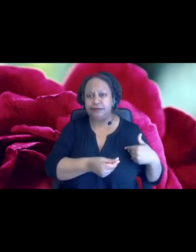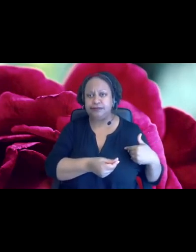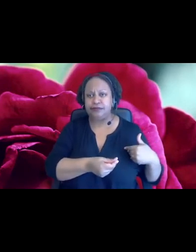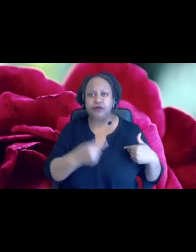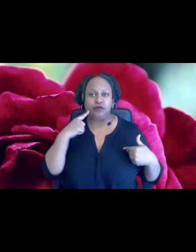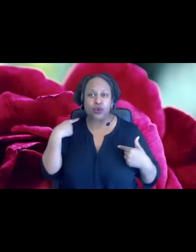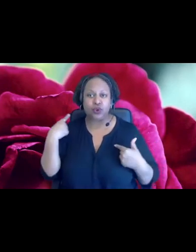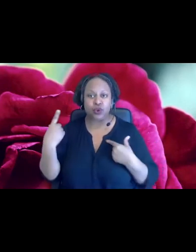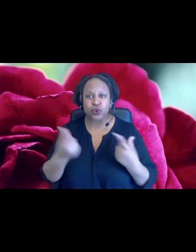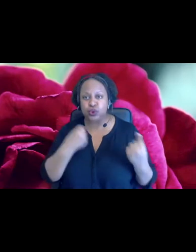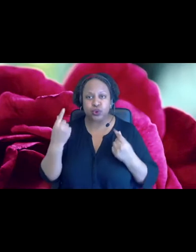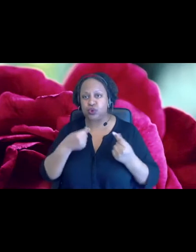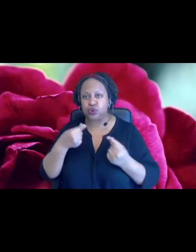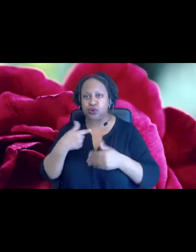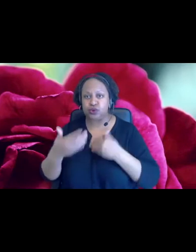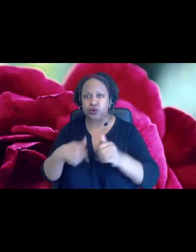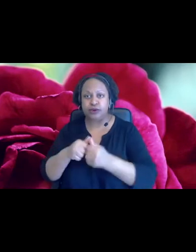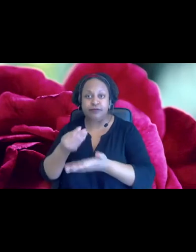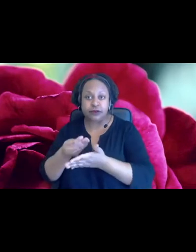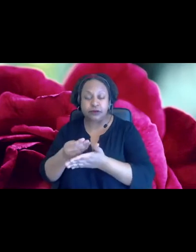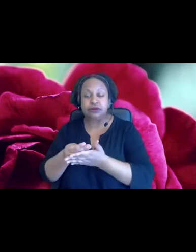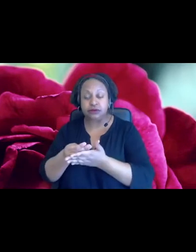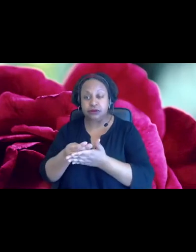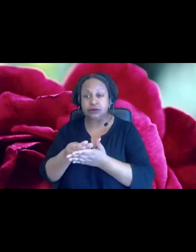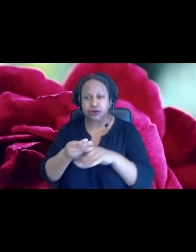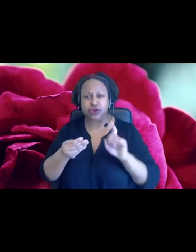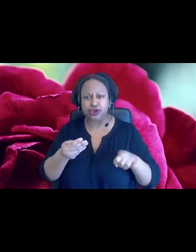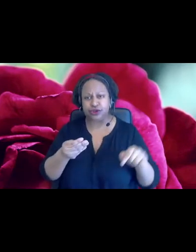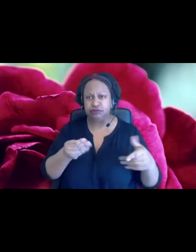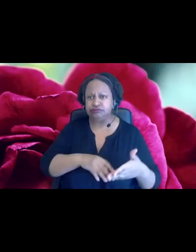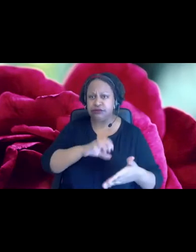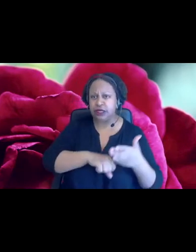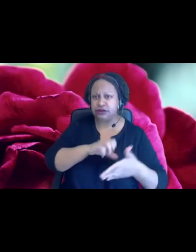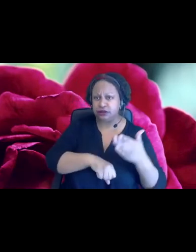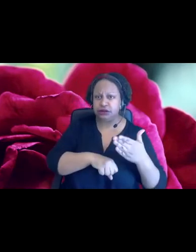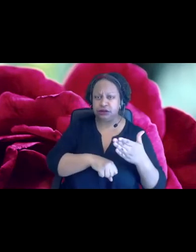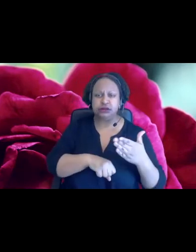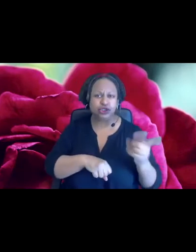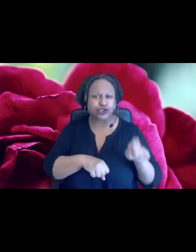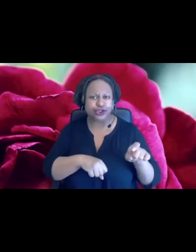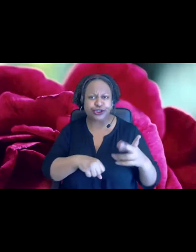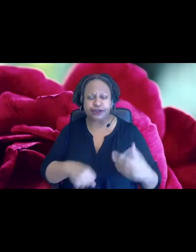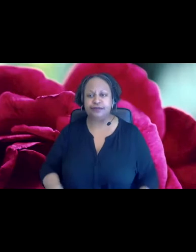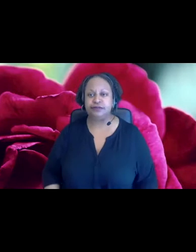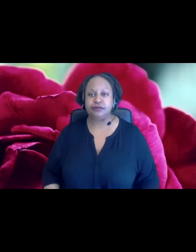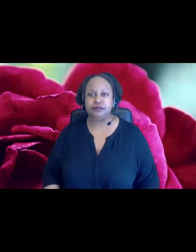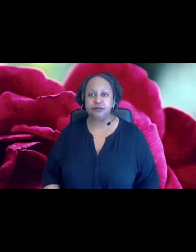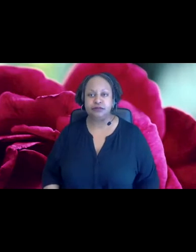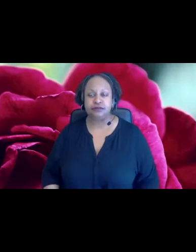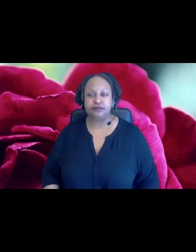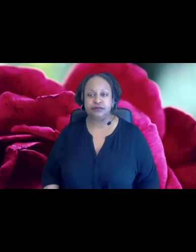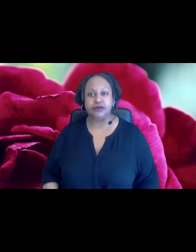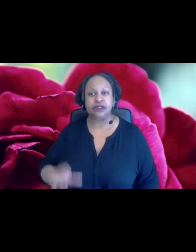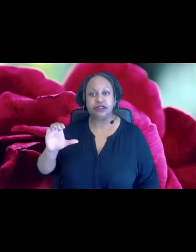the provisions of that funding, you should be able to deduct it. So the guidance